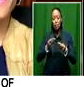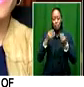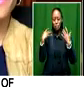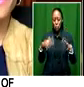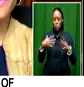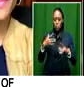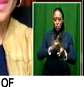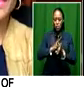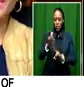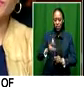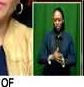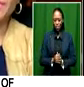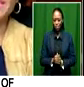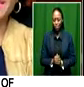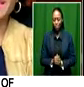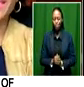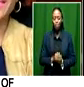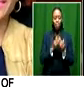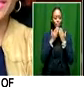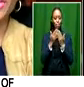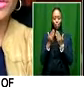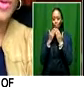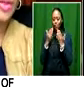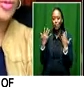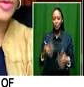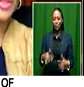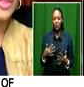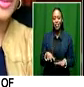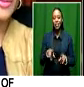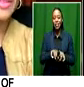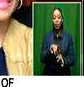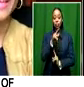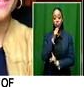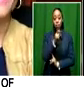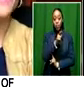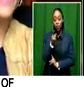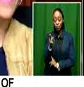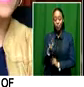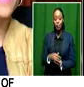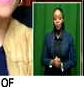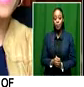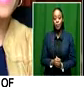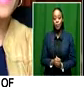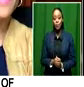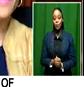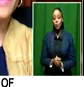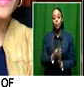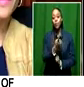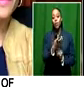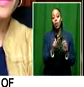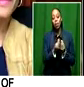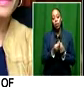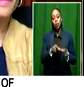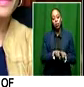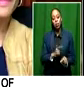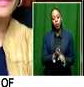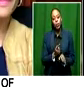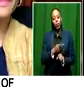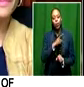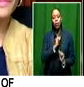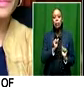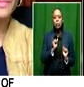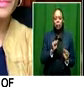achievement. Thank you very much, Leanne, and thank you, and good morning to you and Sakina. I suppose the one thing, it's